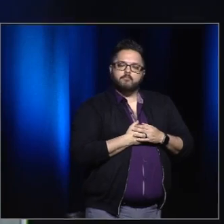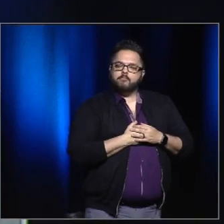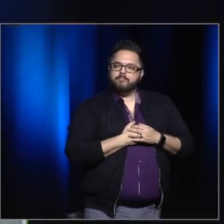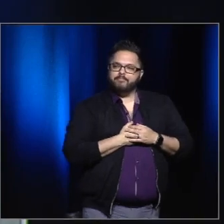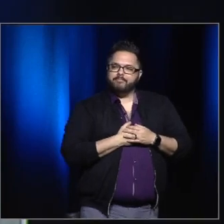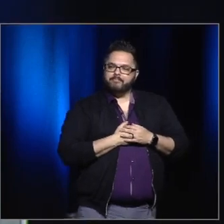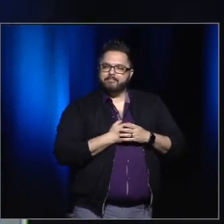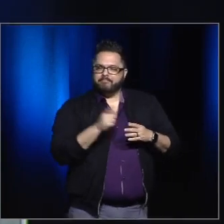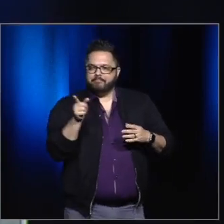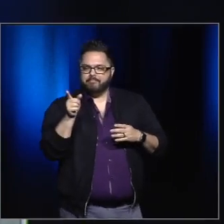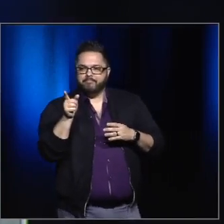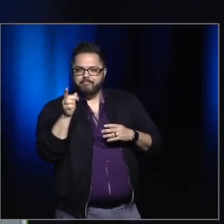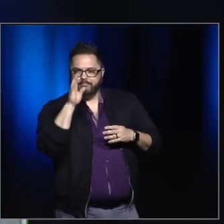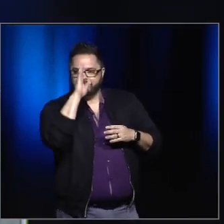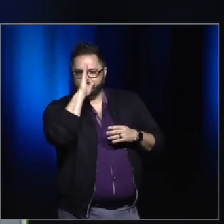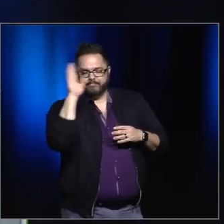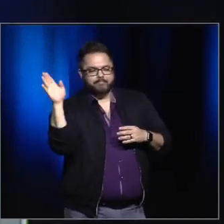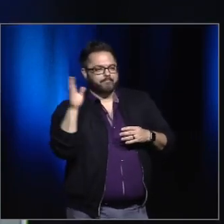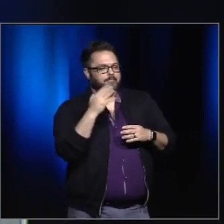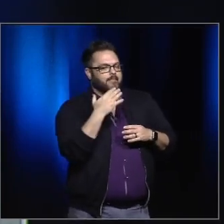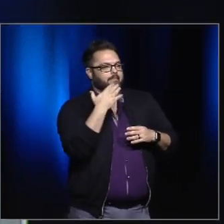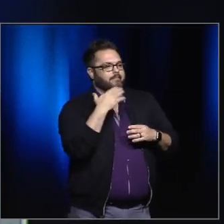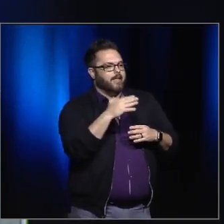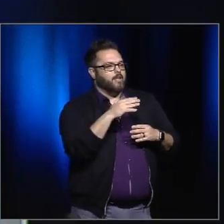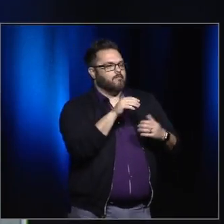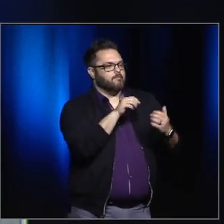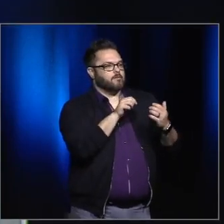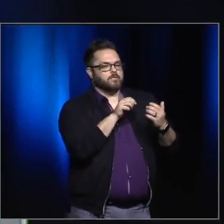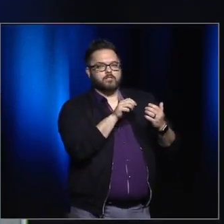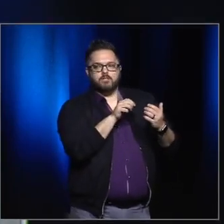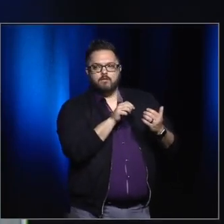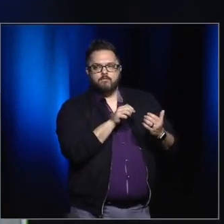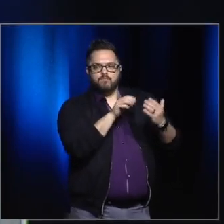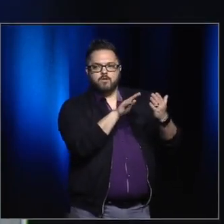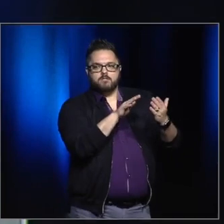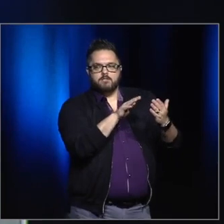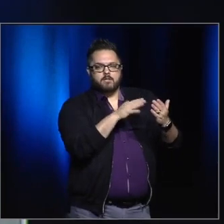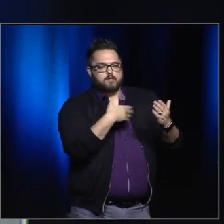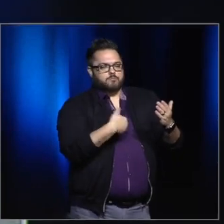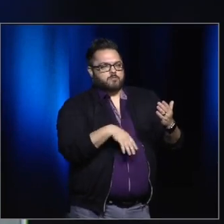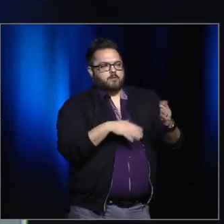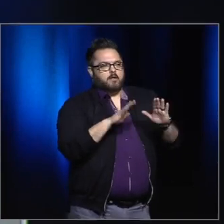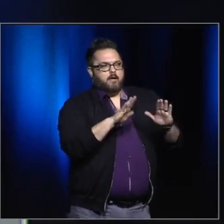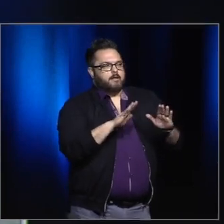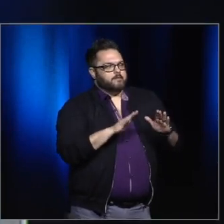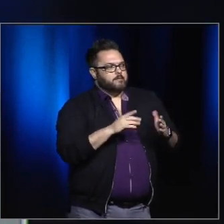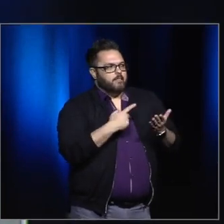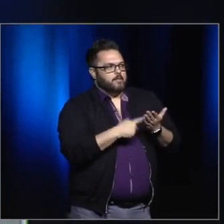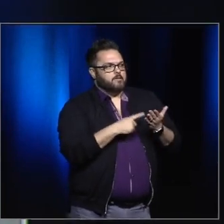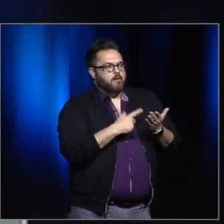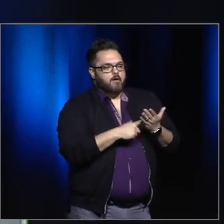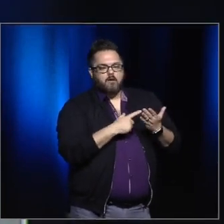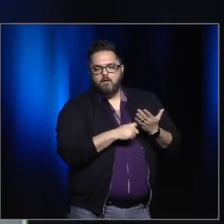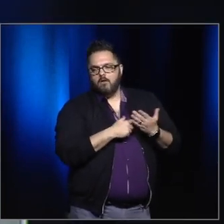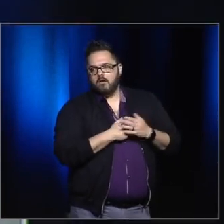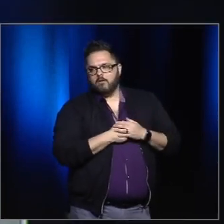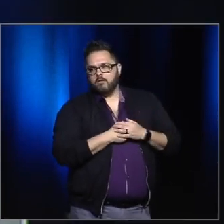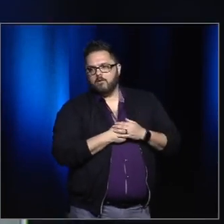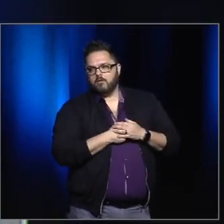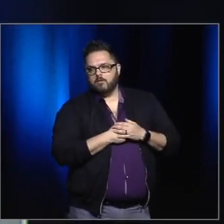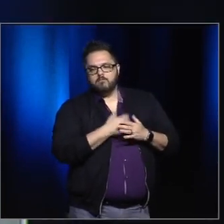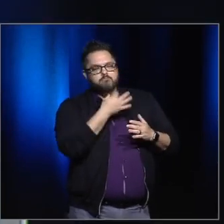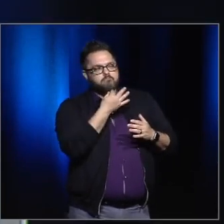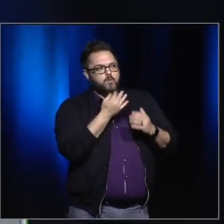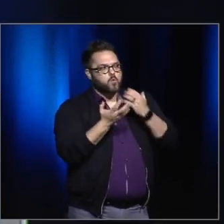Hi, Rochelle. Hi. Thanks for the confronting but excellent talk. I was just wondering if you wanted